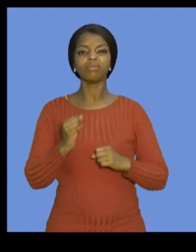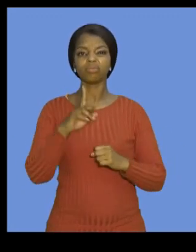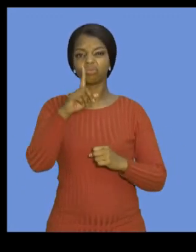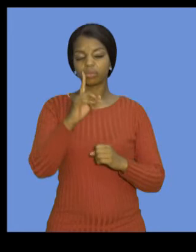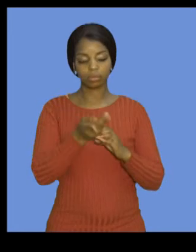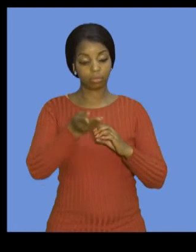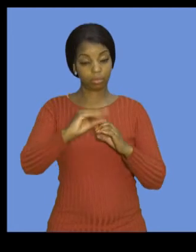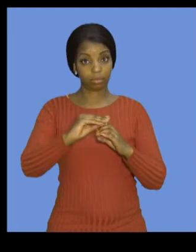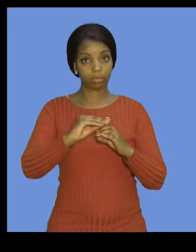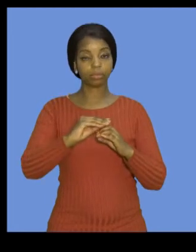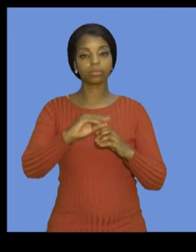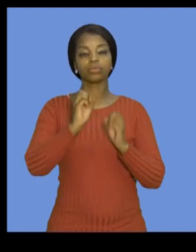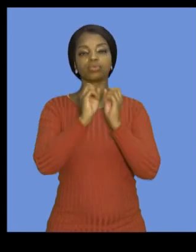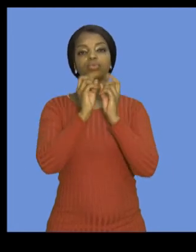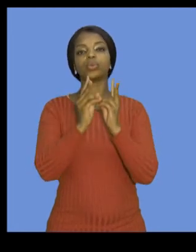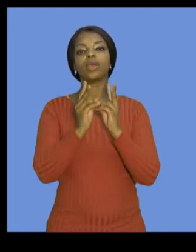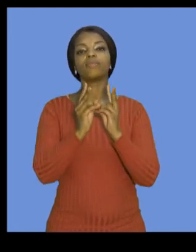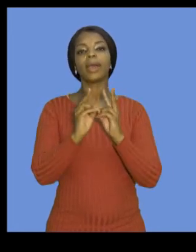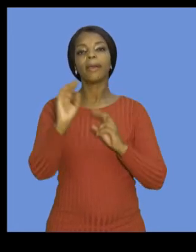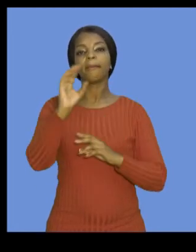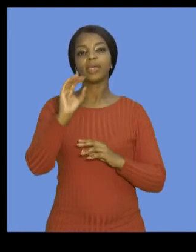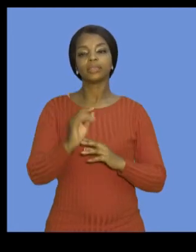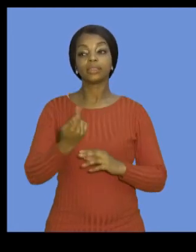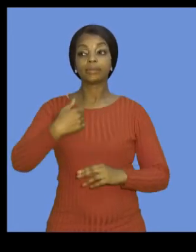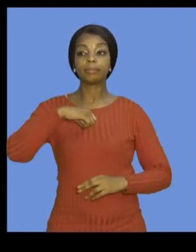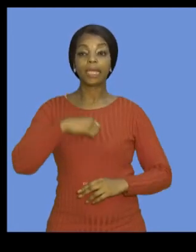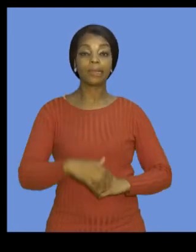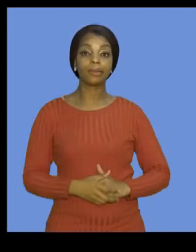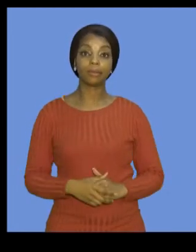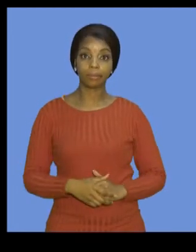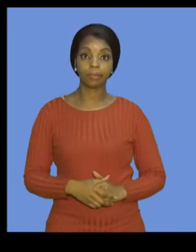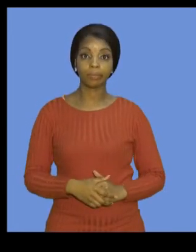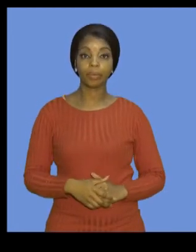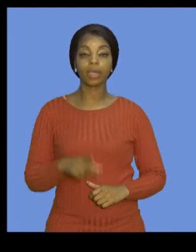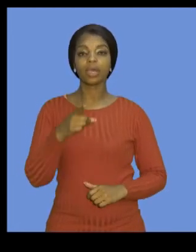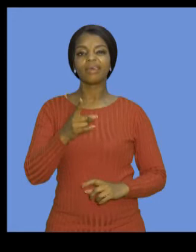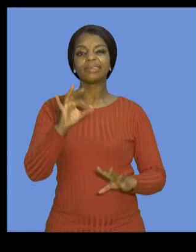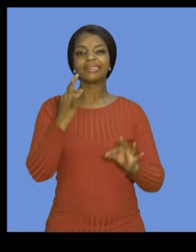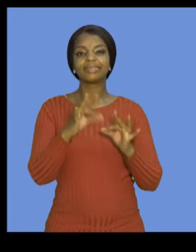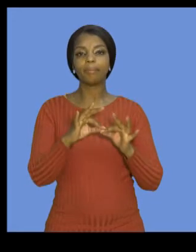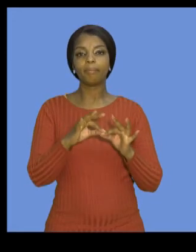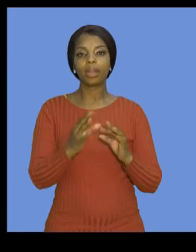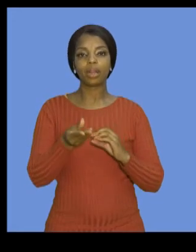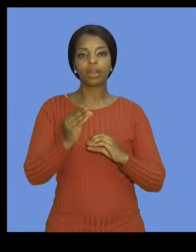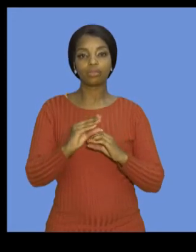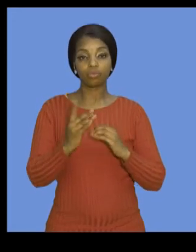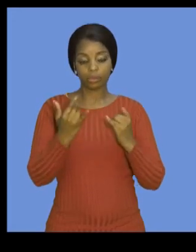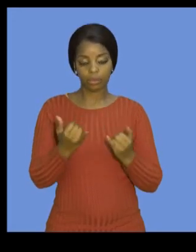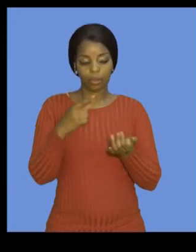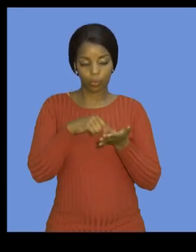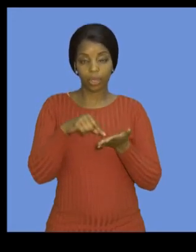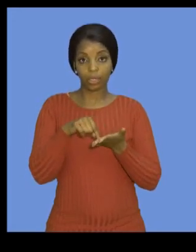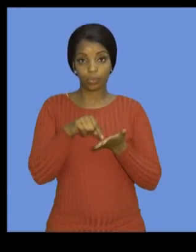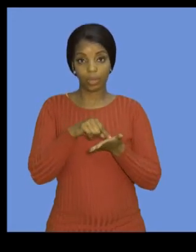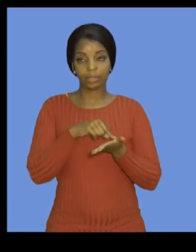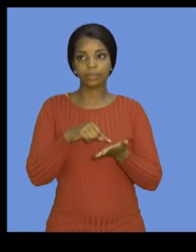of 12% per annum, simple interest. They want us to calculate the installment amount. So let's look at